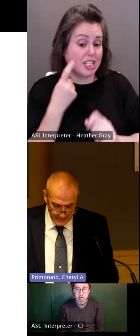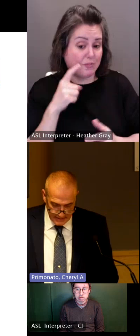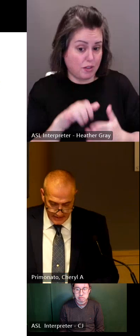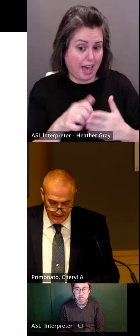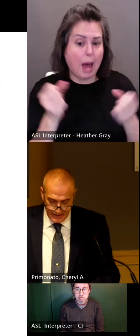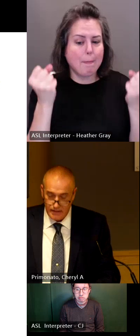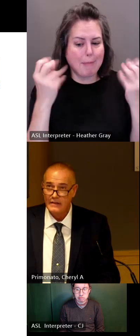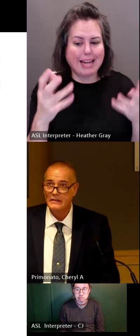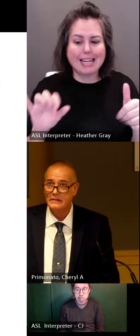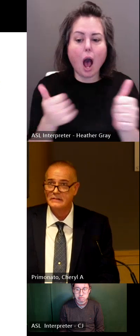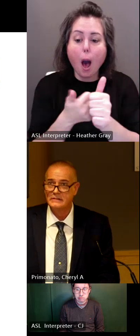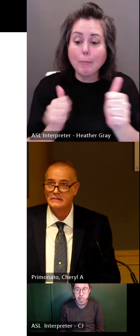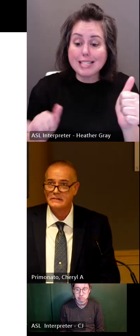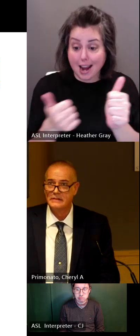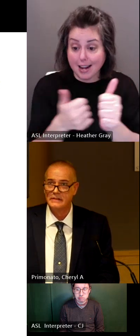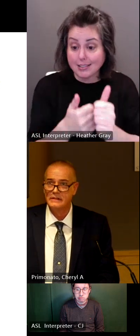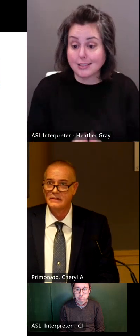updates.